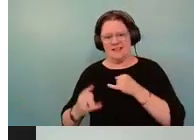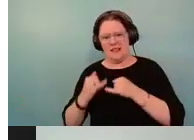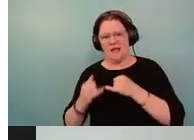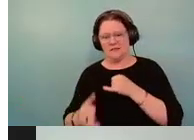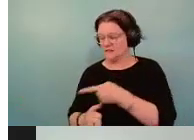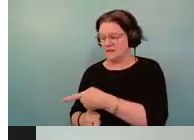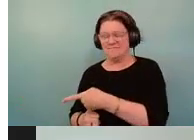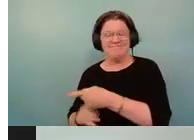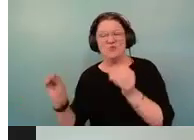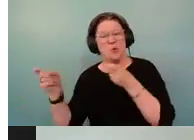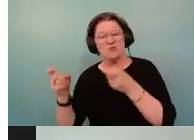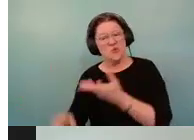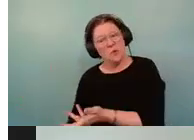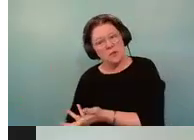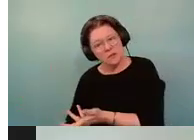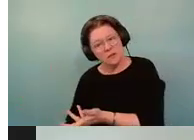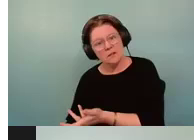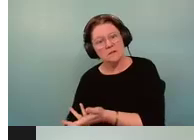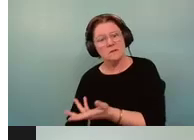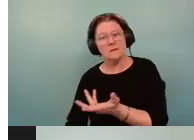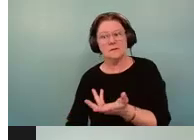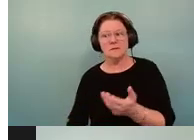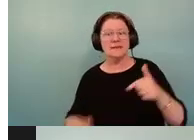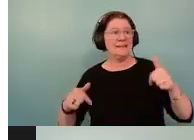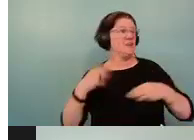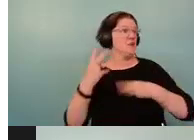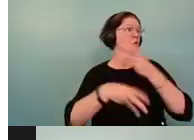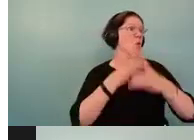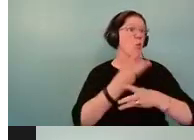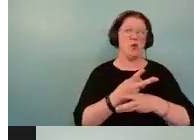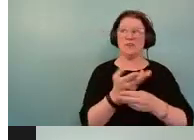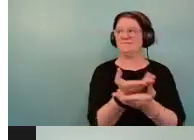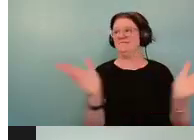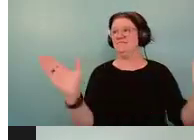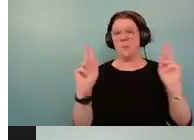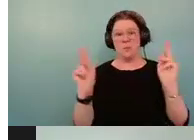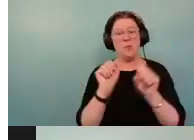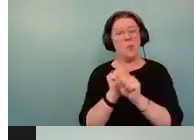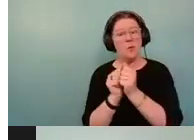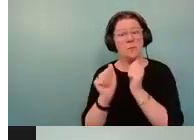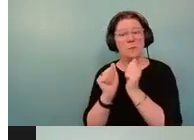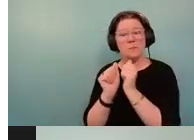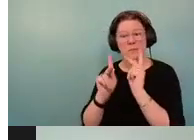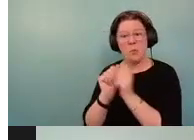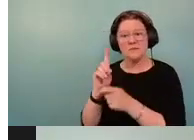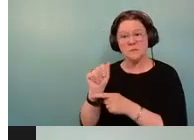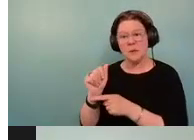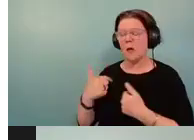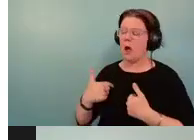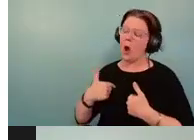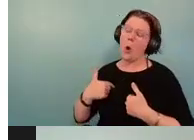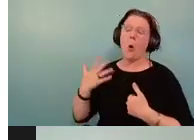over life's choices. There's a lot of people in this world who work with people with disabilities who think they're doing it